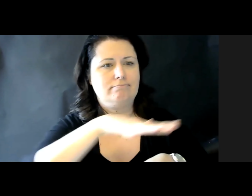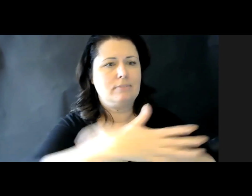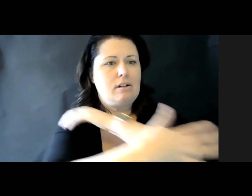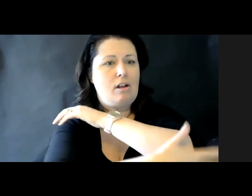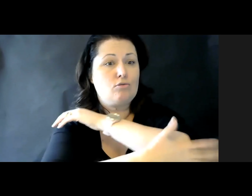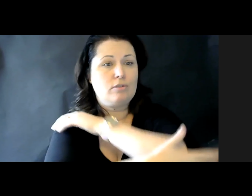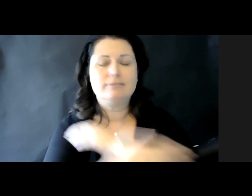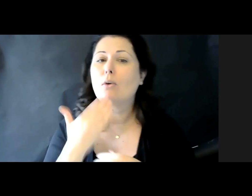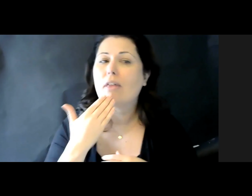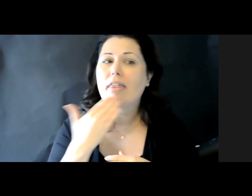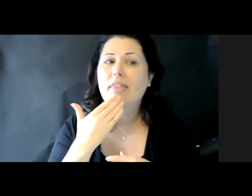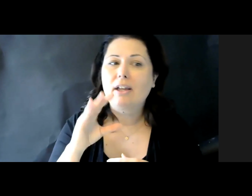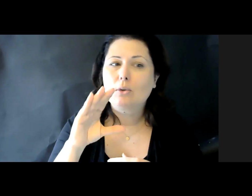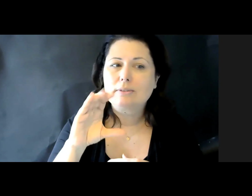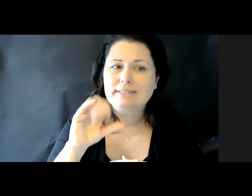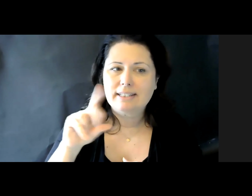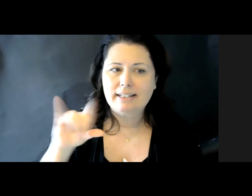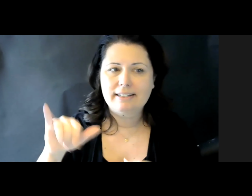Cindy.